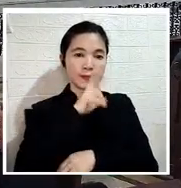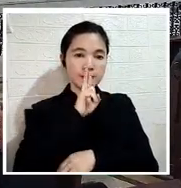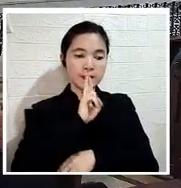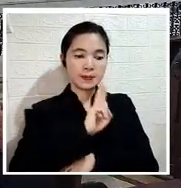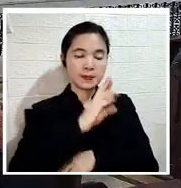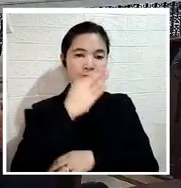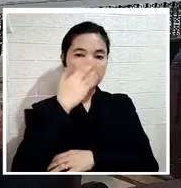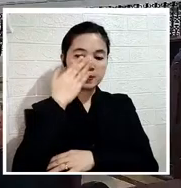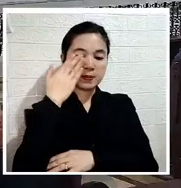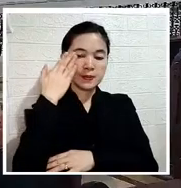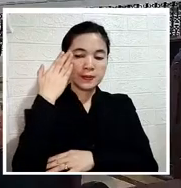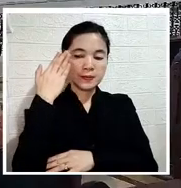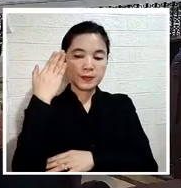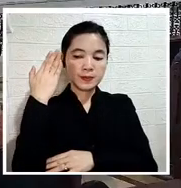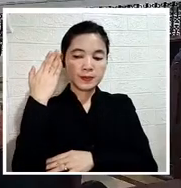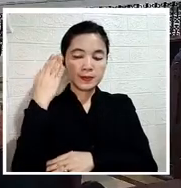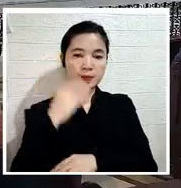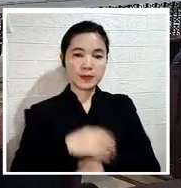are